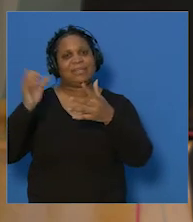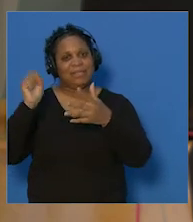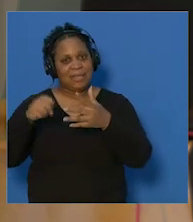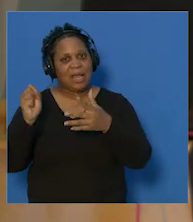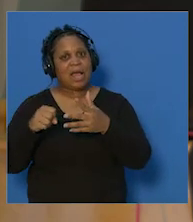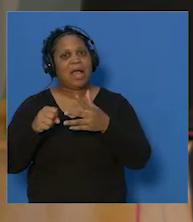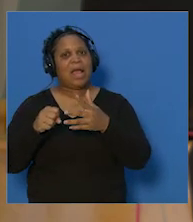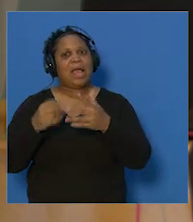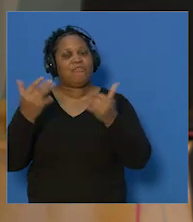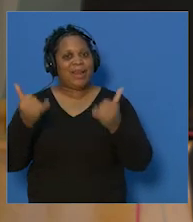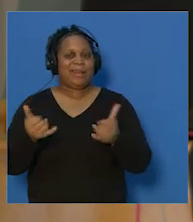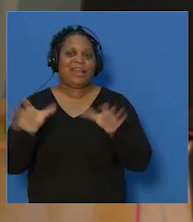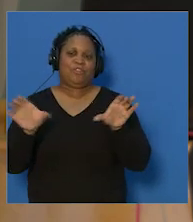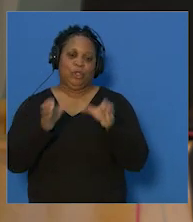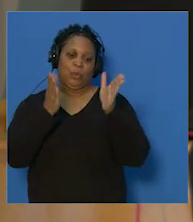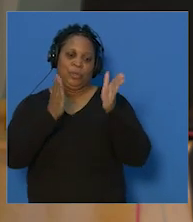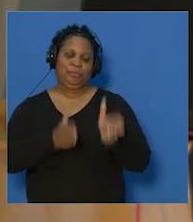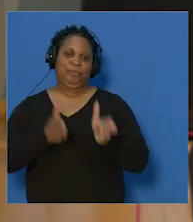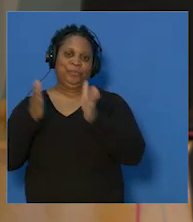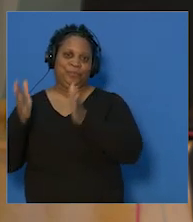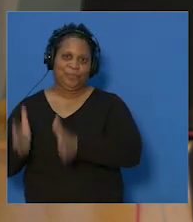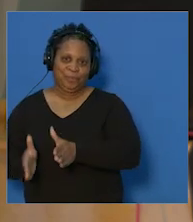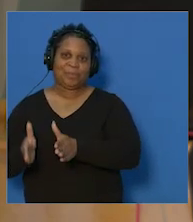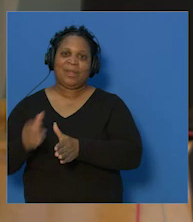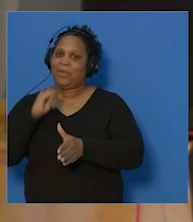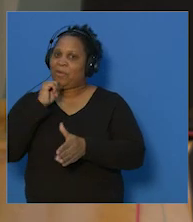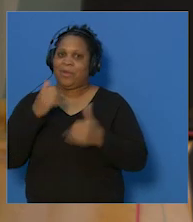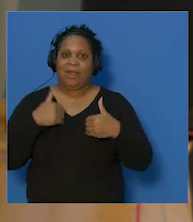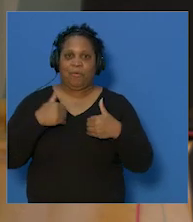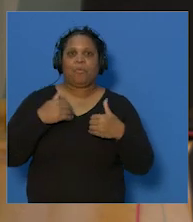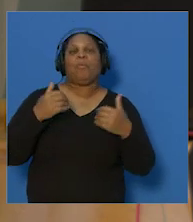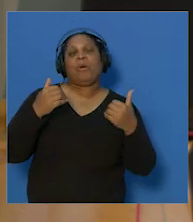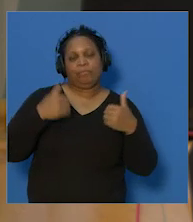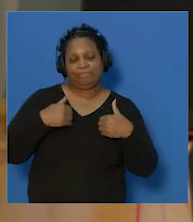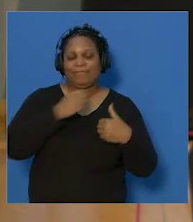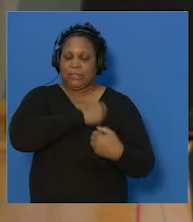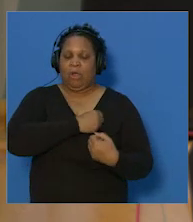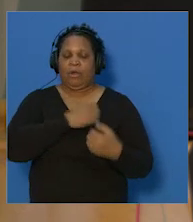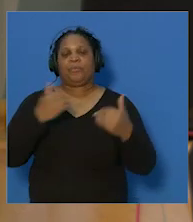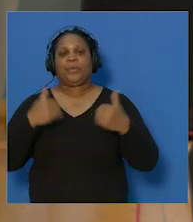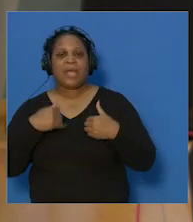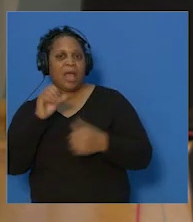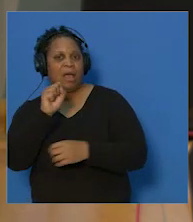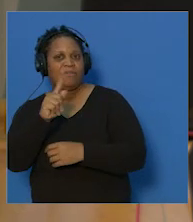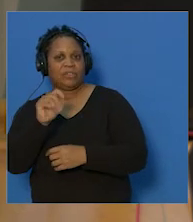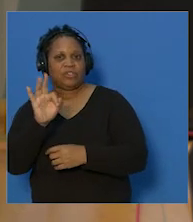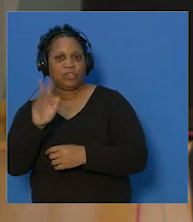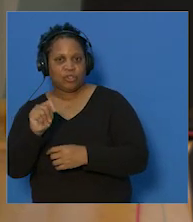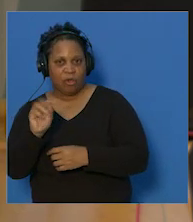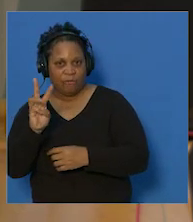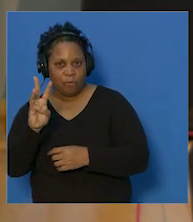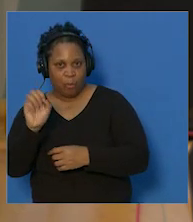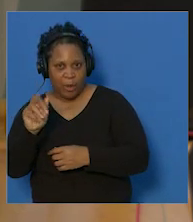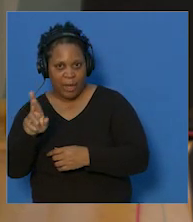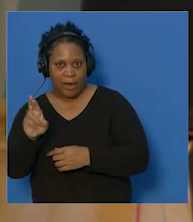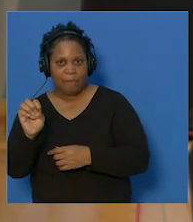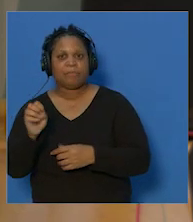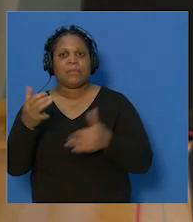manually at this point. We do have a software that the Premier spoke about and I've spoken about previously that will help to facilitate